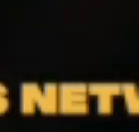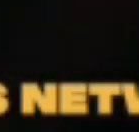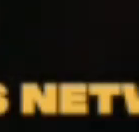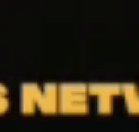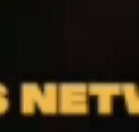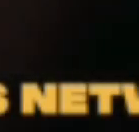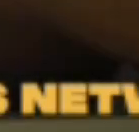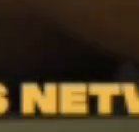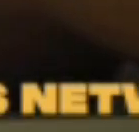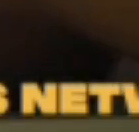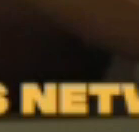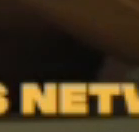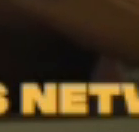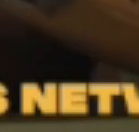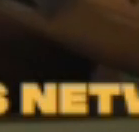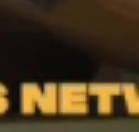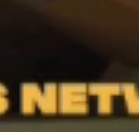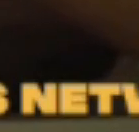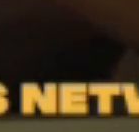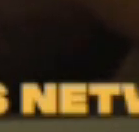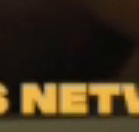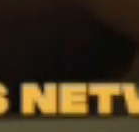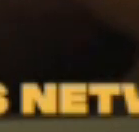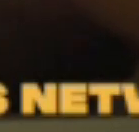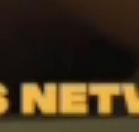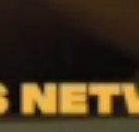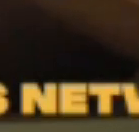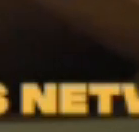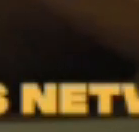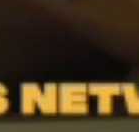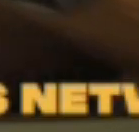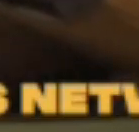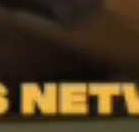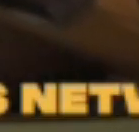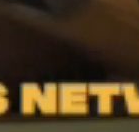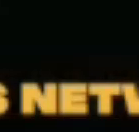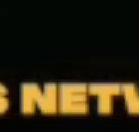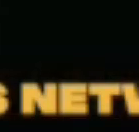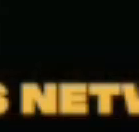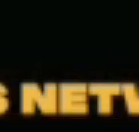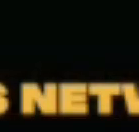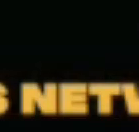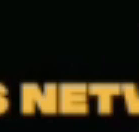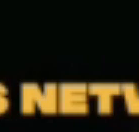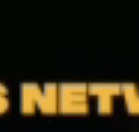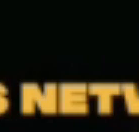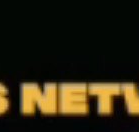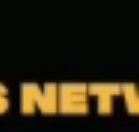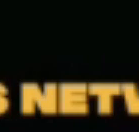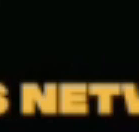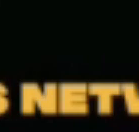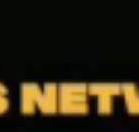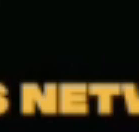that in my experience, I would have... So we deal with the issues that